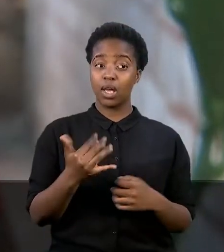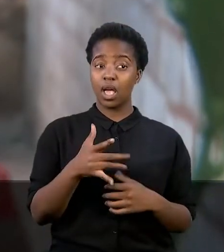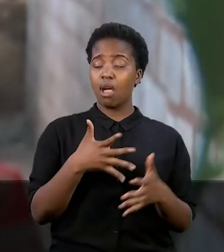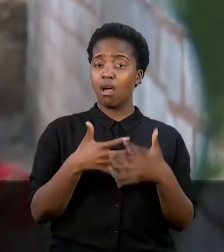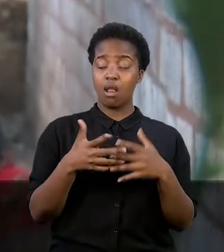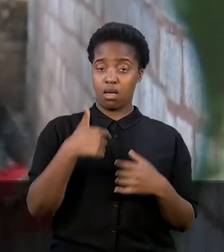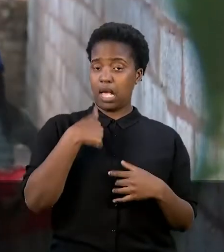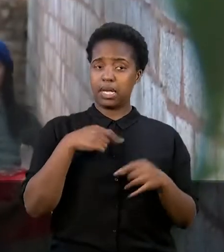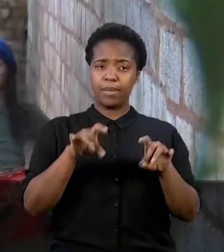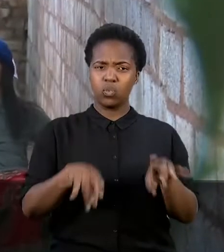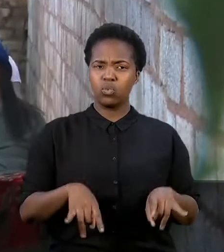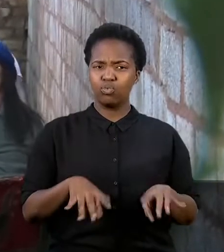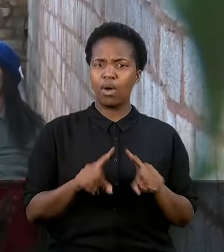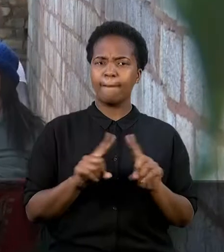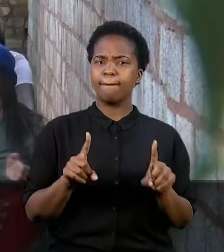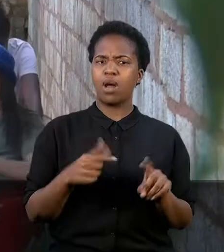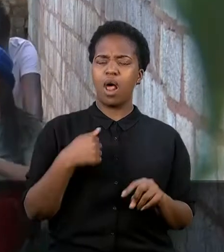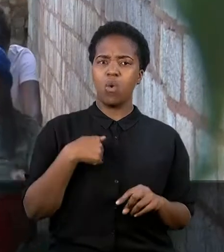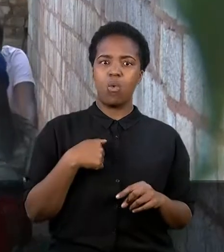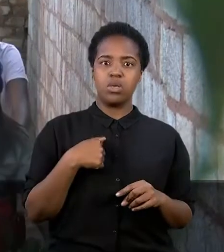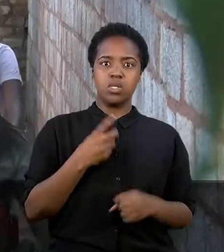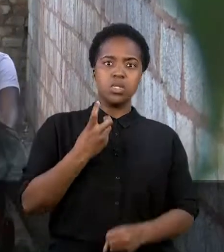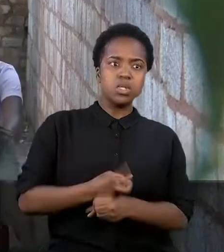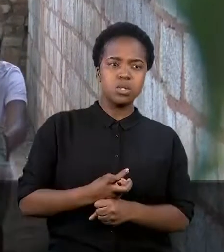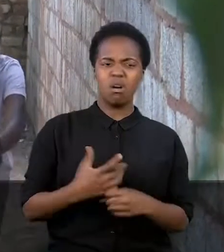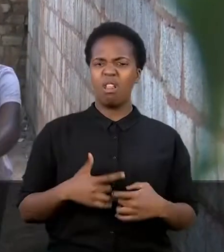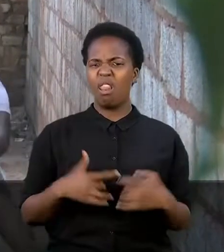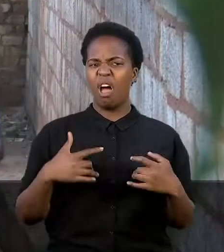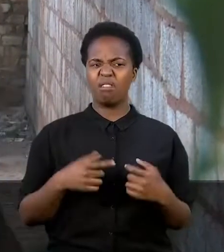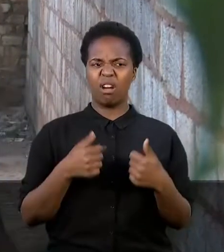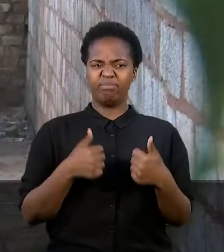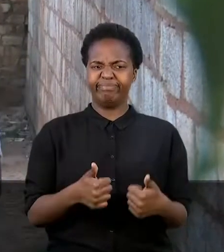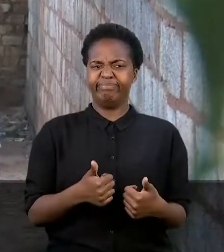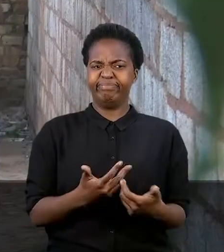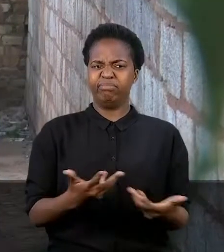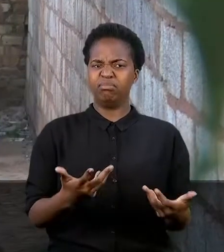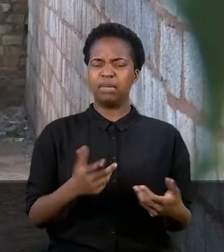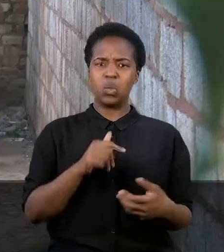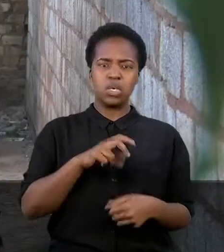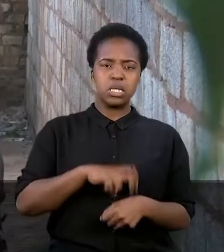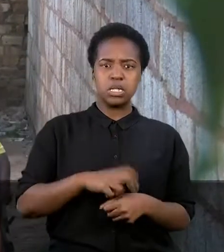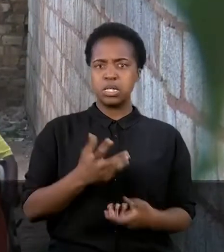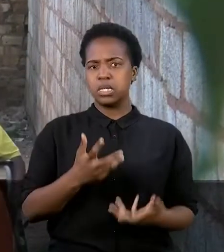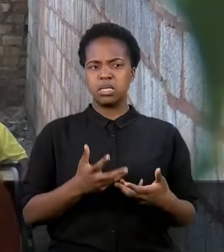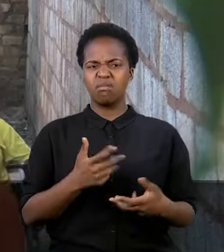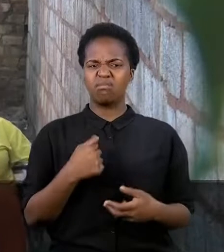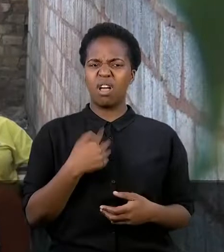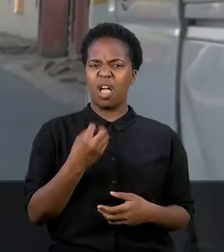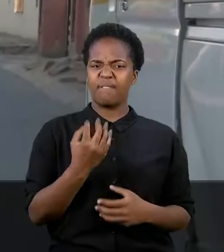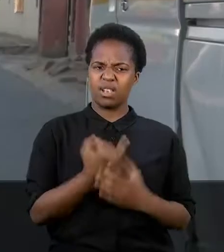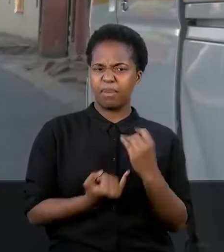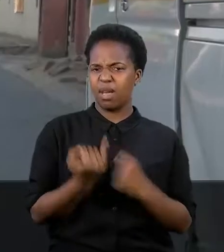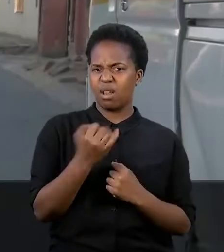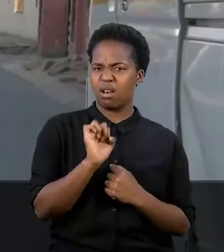Luena doka tsame endla ka wheelchair. Anga tsandu inchumu, tendela shumwana shumwani. Anga kumbeli nchumu, nora